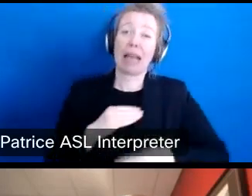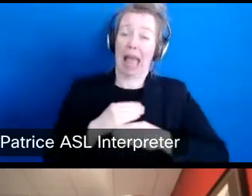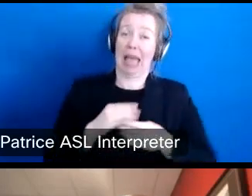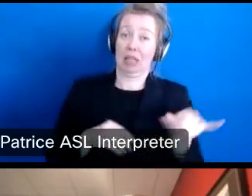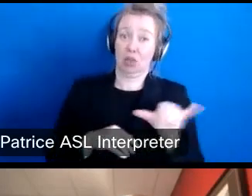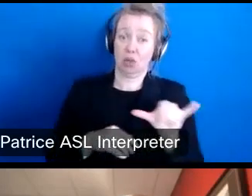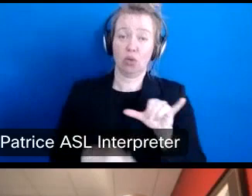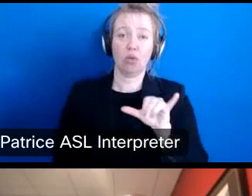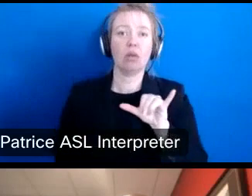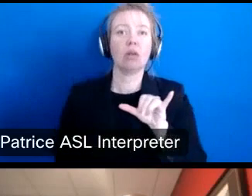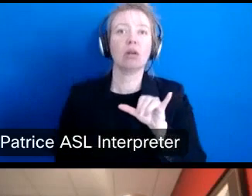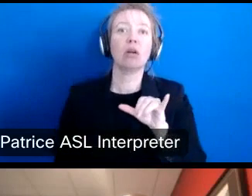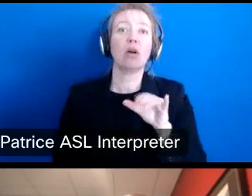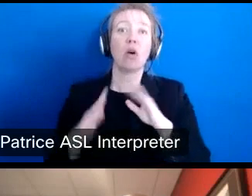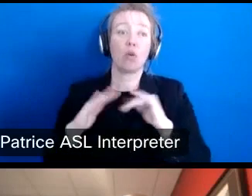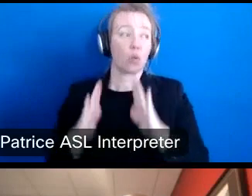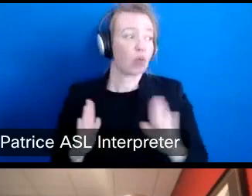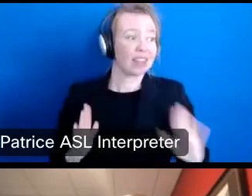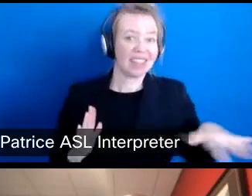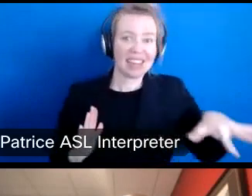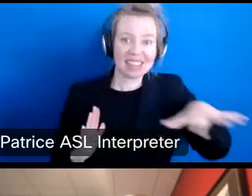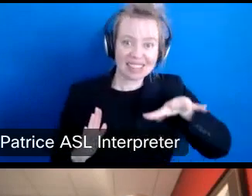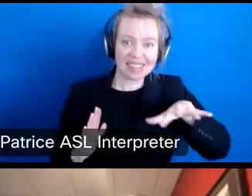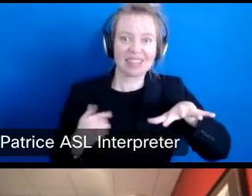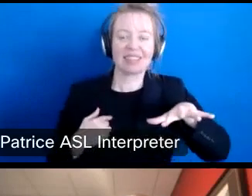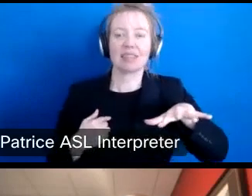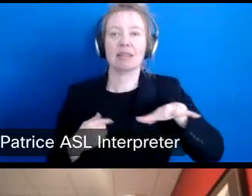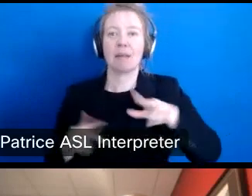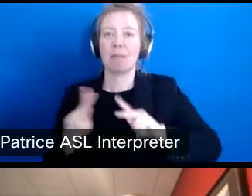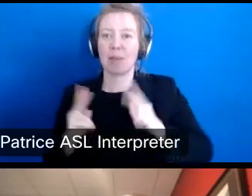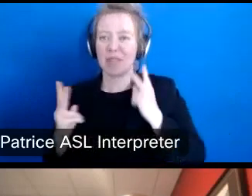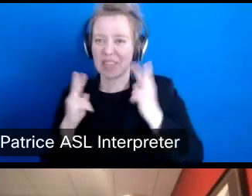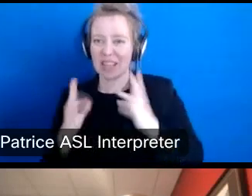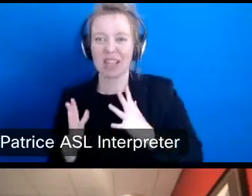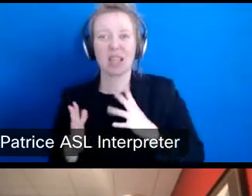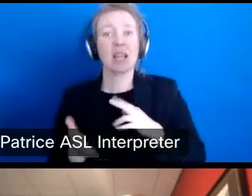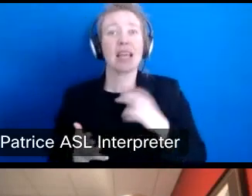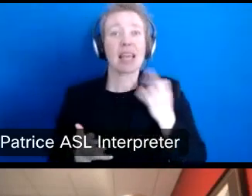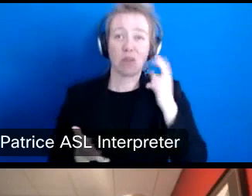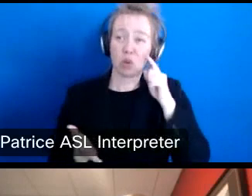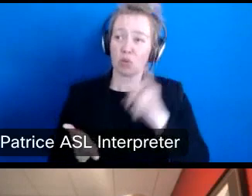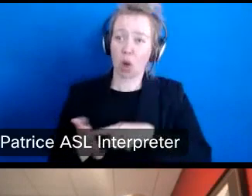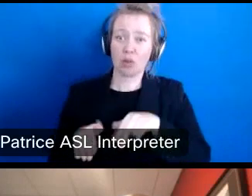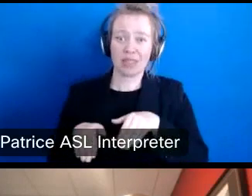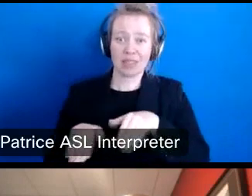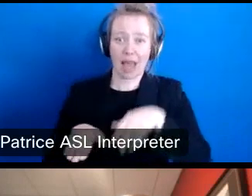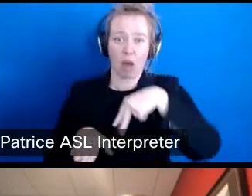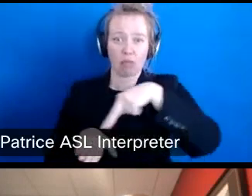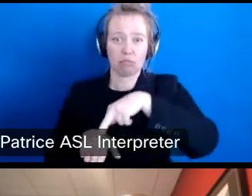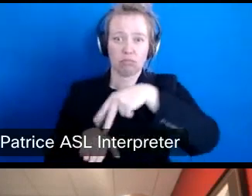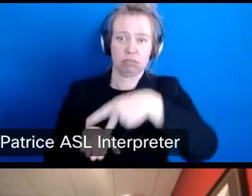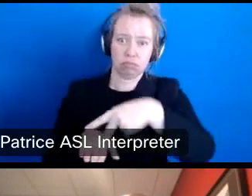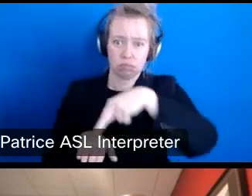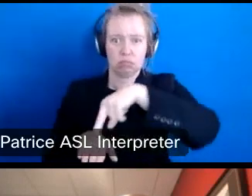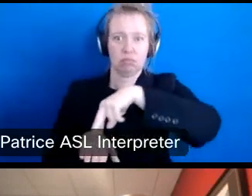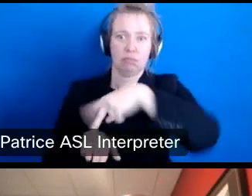for residents as commissioners, if there is a tripping hazard or hazardous hazard on the sidewalk, please report